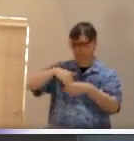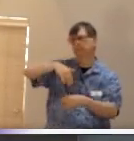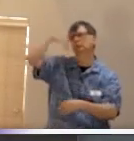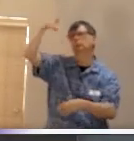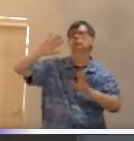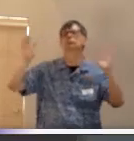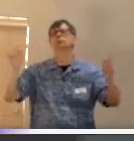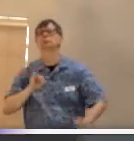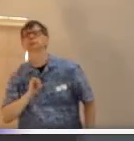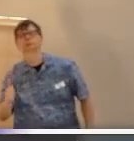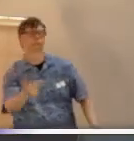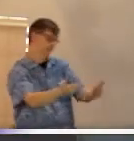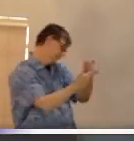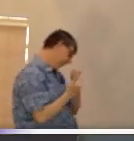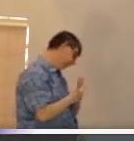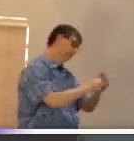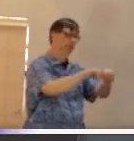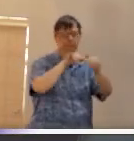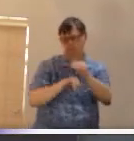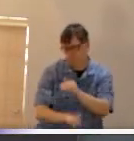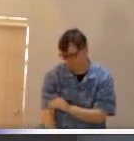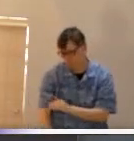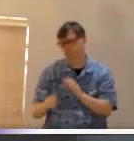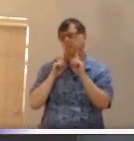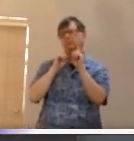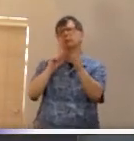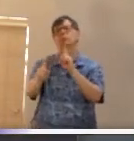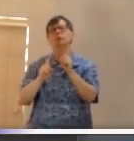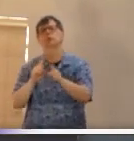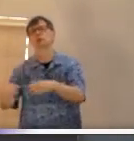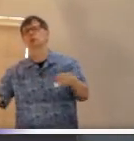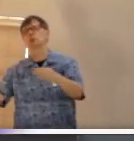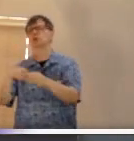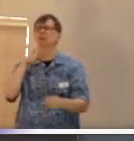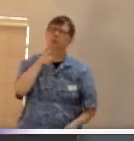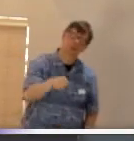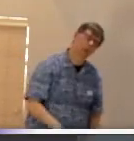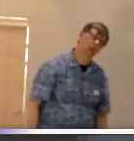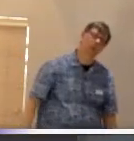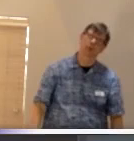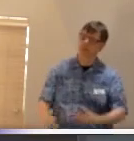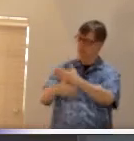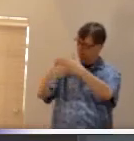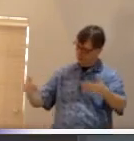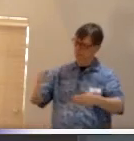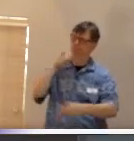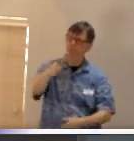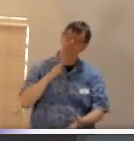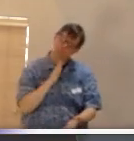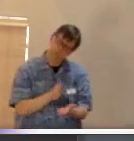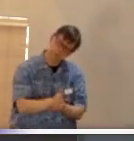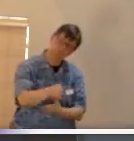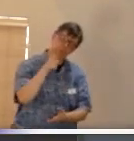me? What's keeping me from my deepest communion with you, to live as you, by you, through